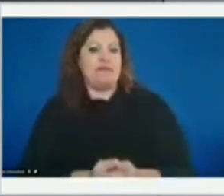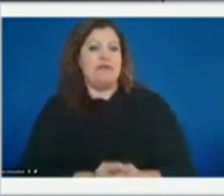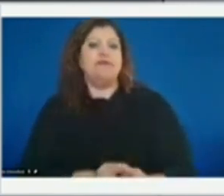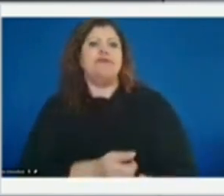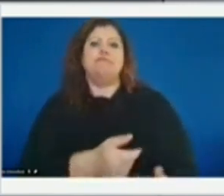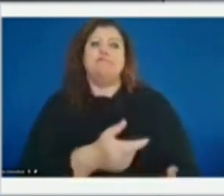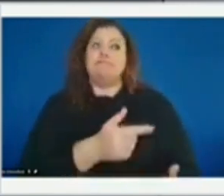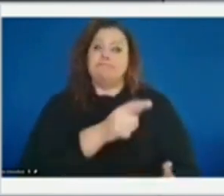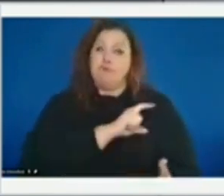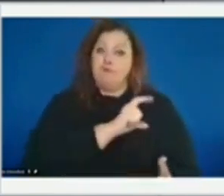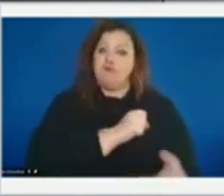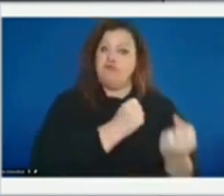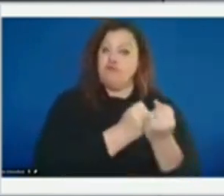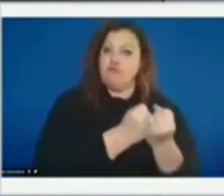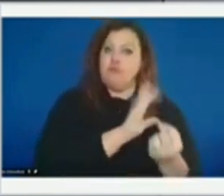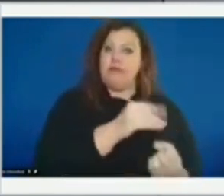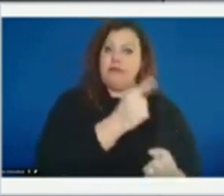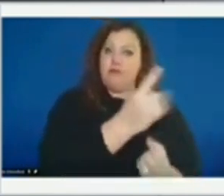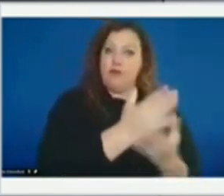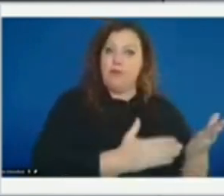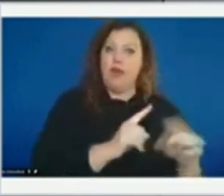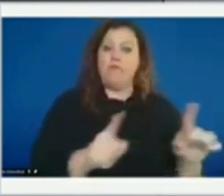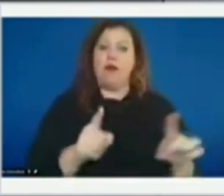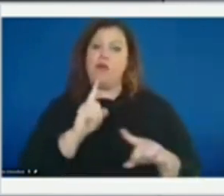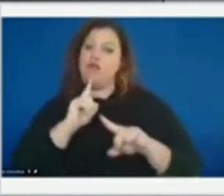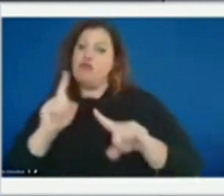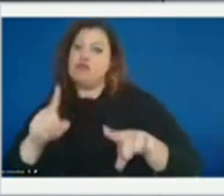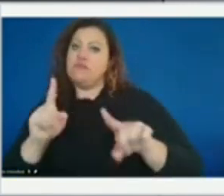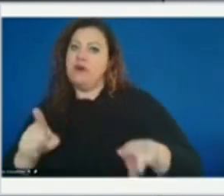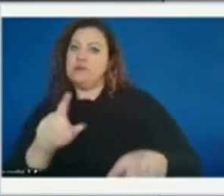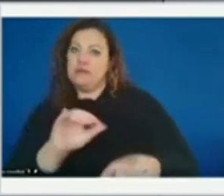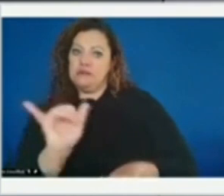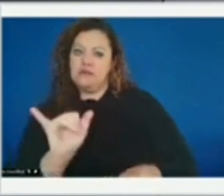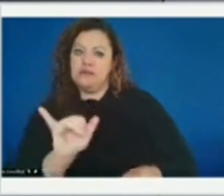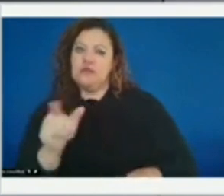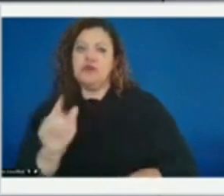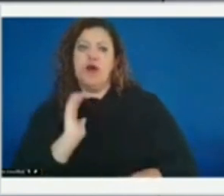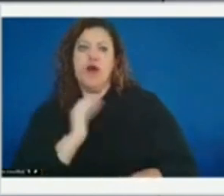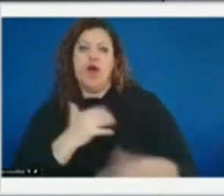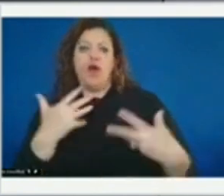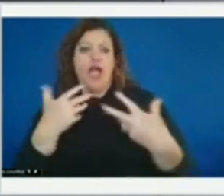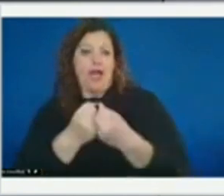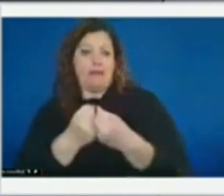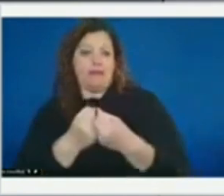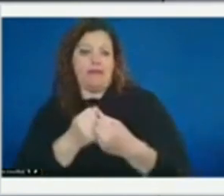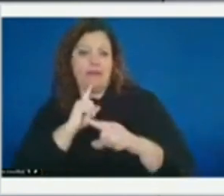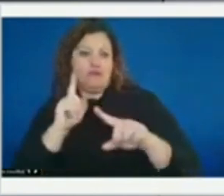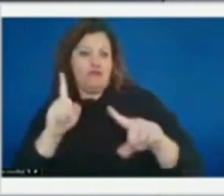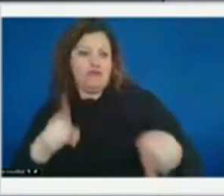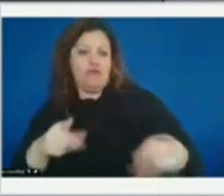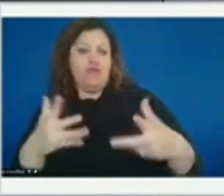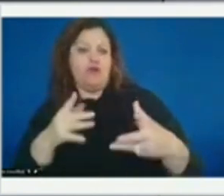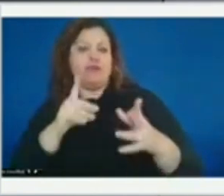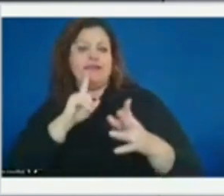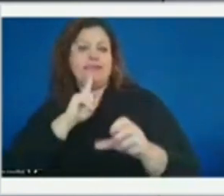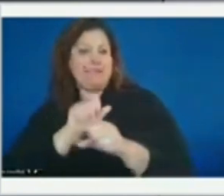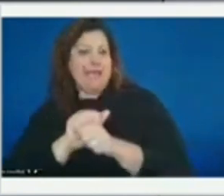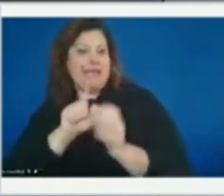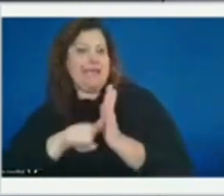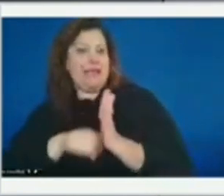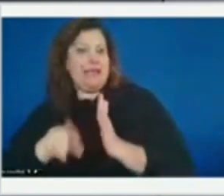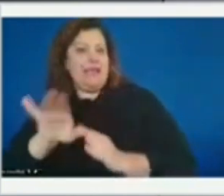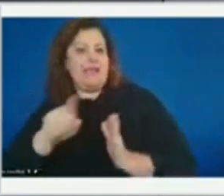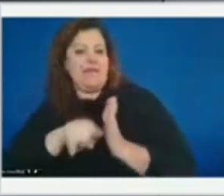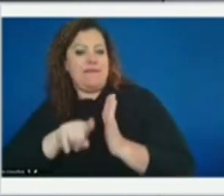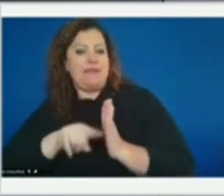coin, responsiveness is the other. Our Accident Reconstructive Unit is a group of dedicated detectives who investigate these serious injury and